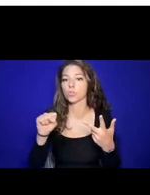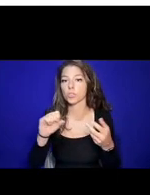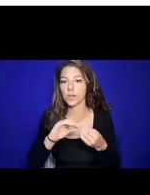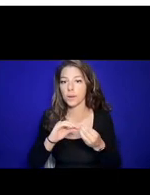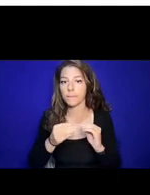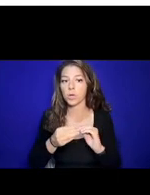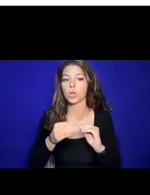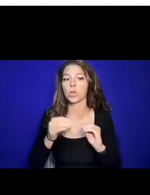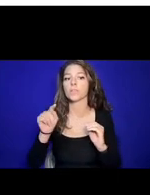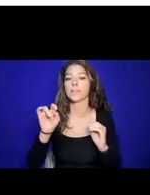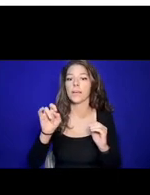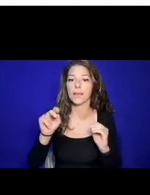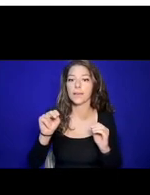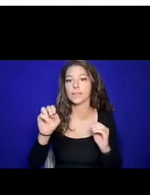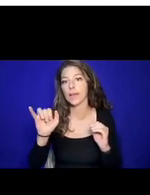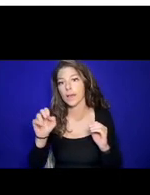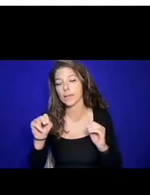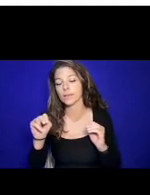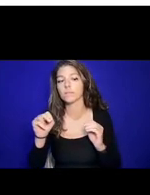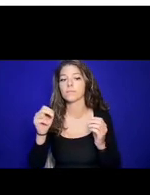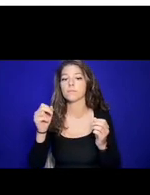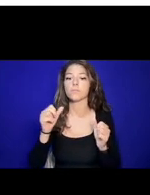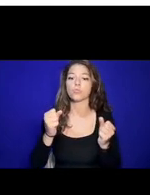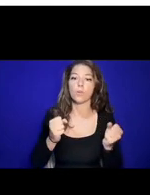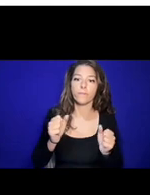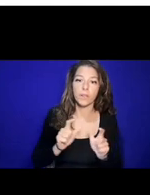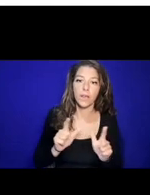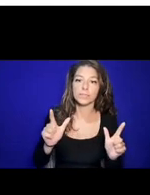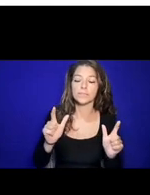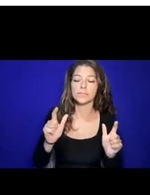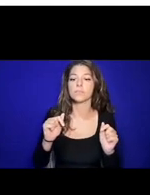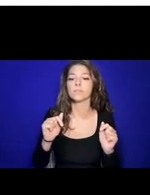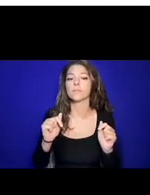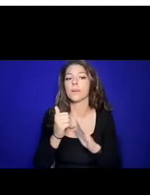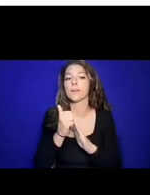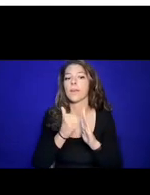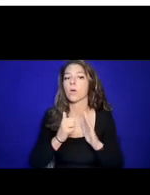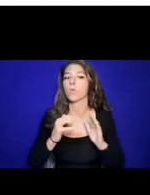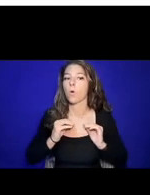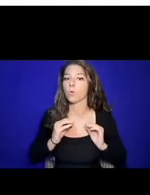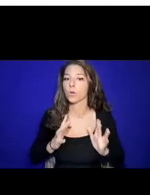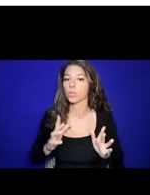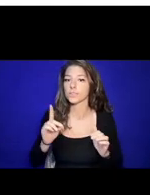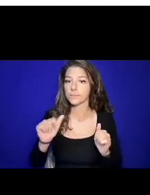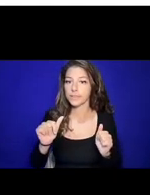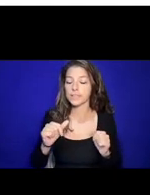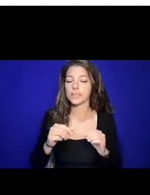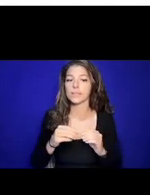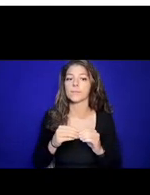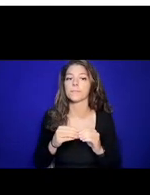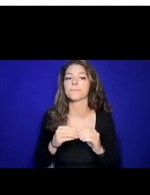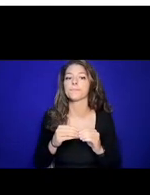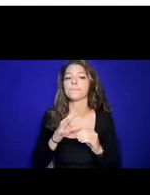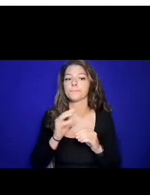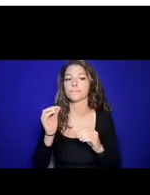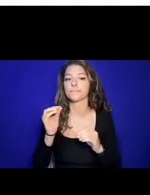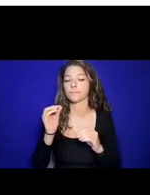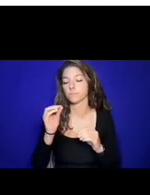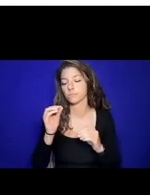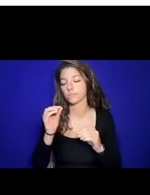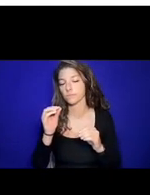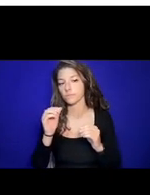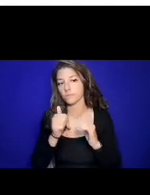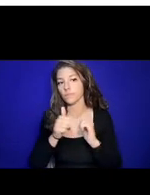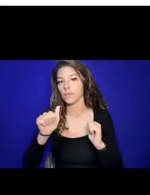number, TIN, EIN, driver's license, and so on, account owner's disability, and then the basis under which